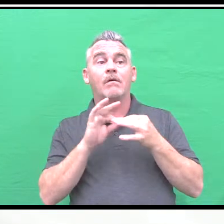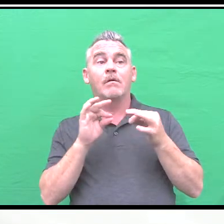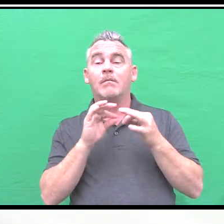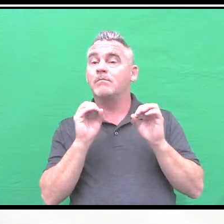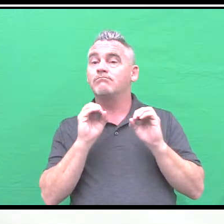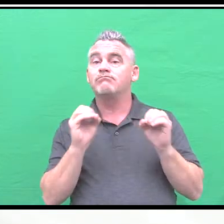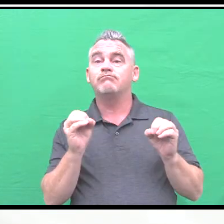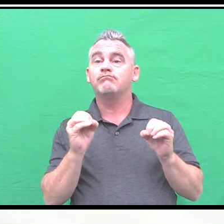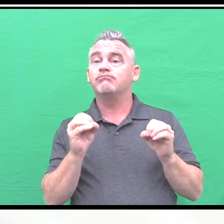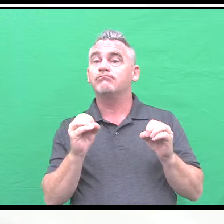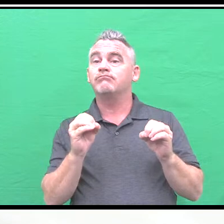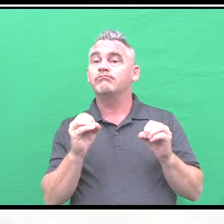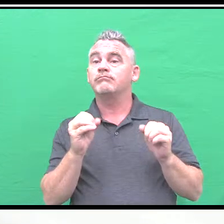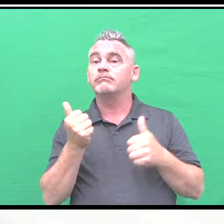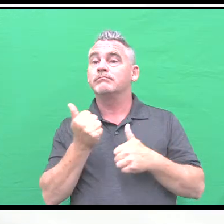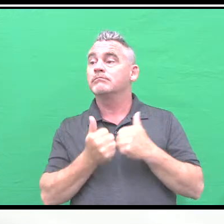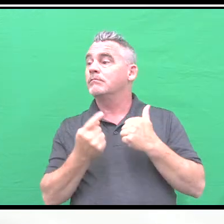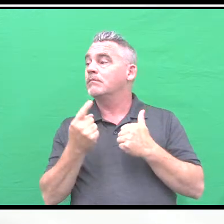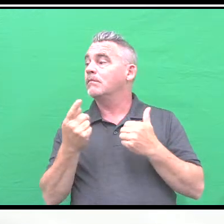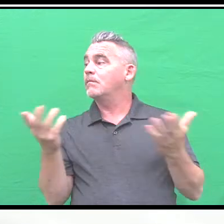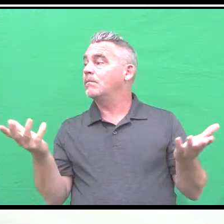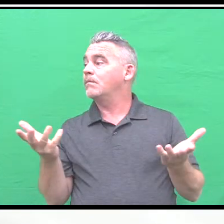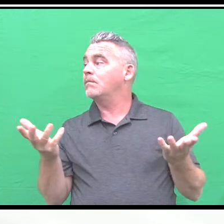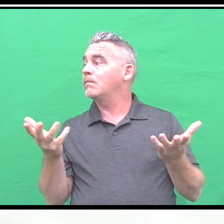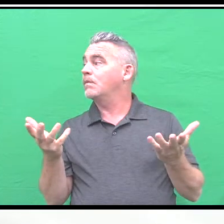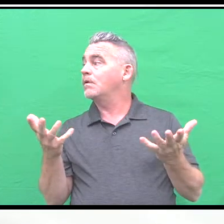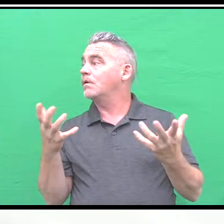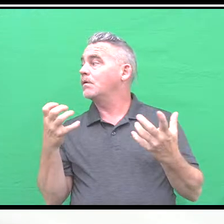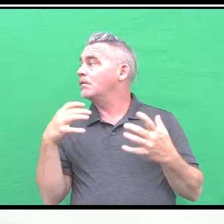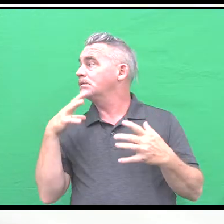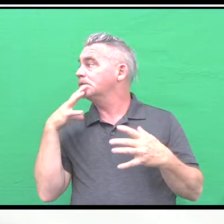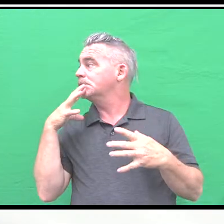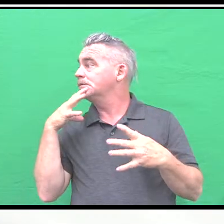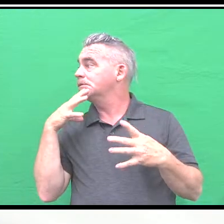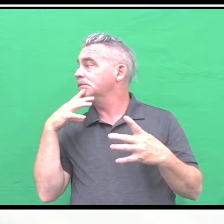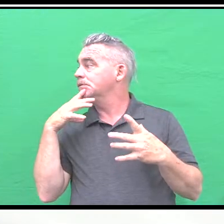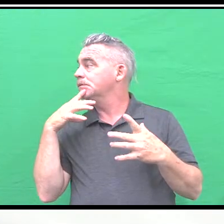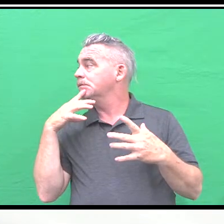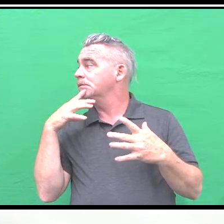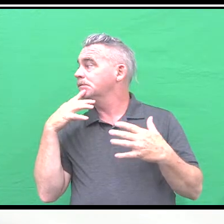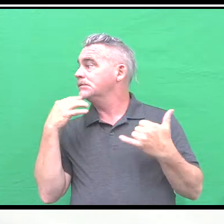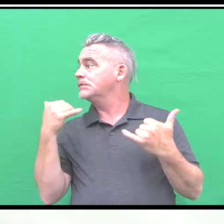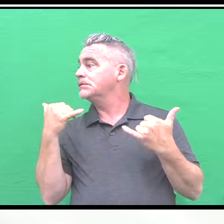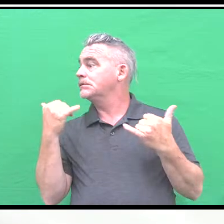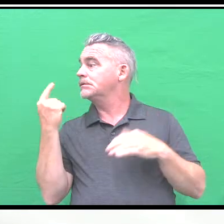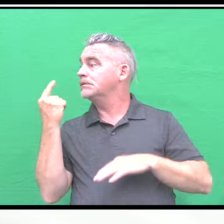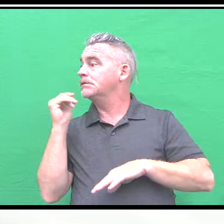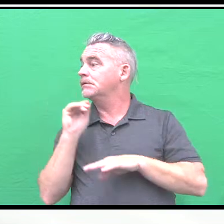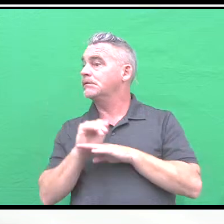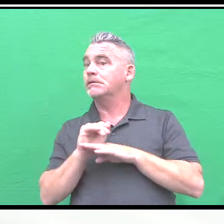telephonic comments. Do we have anybody that wishes to address the board in person?